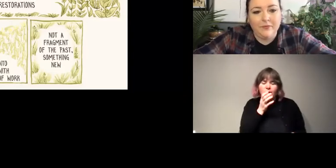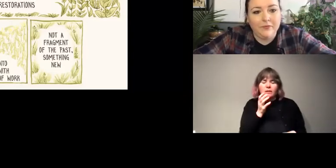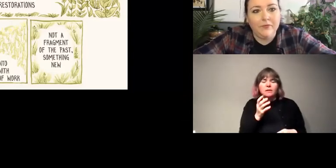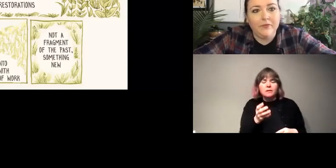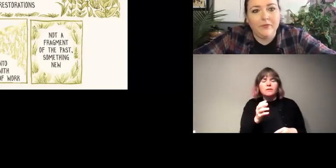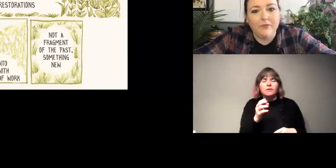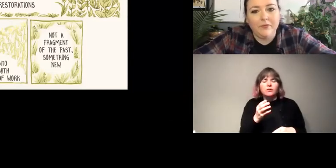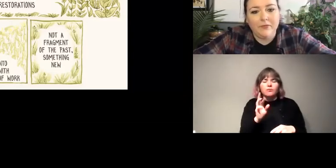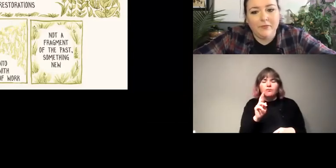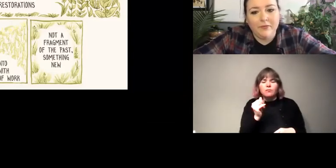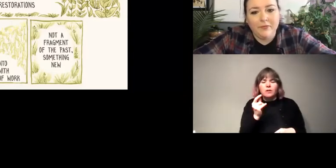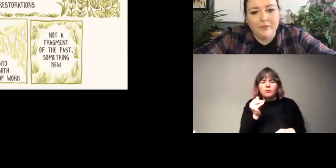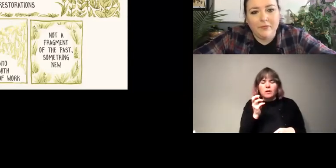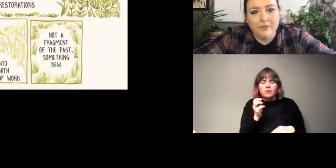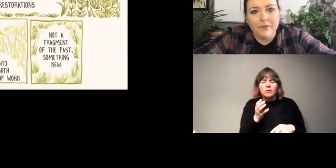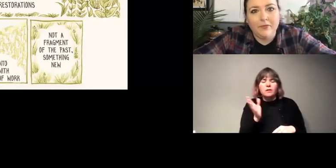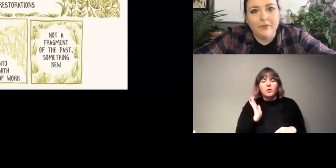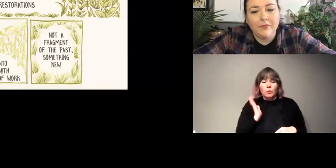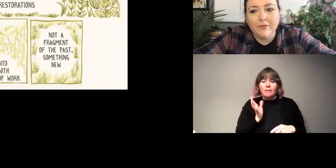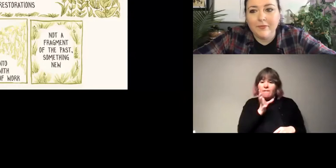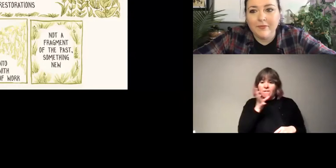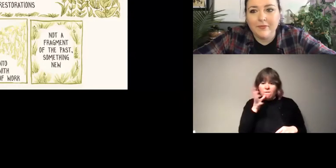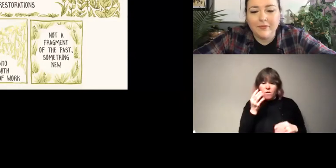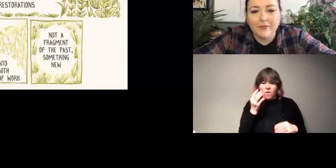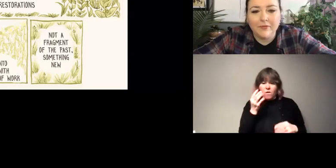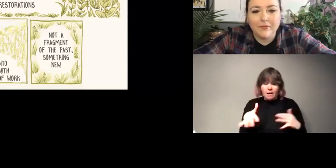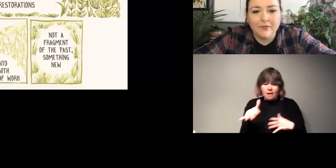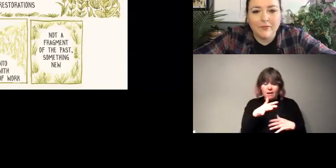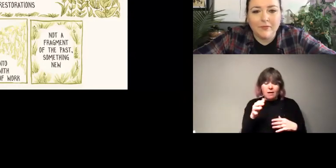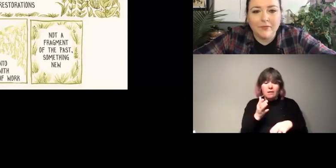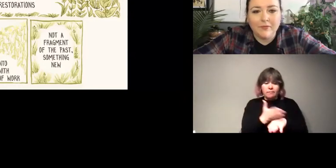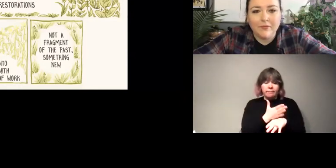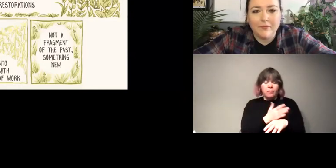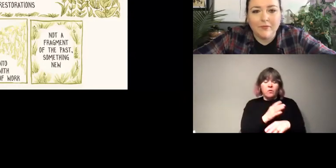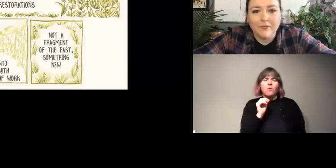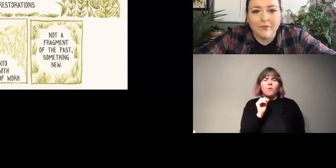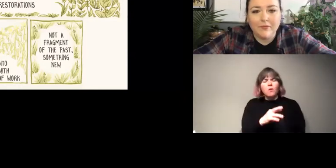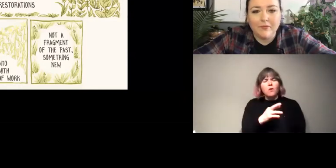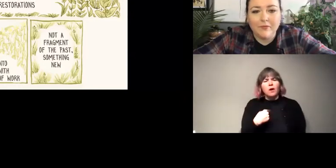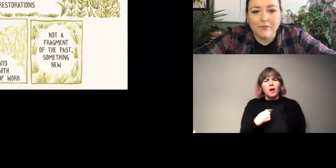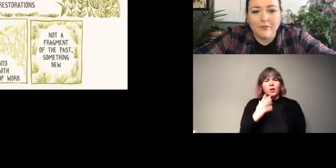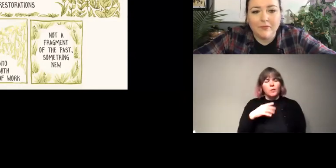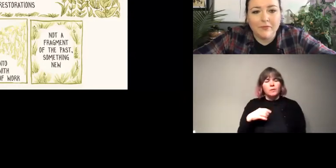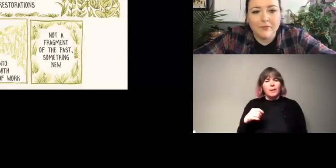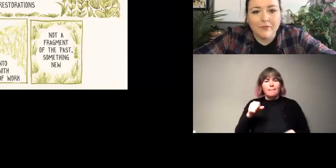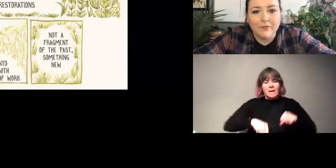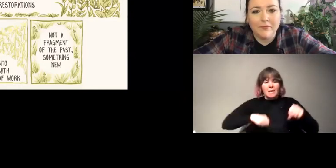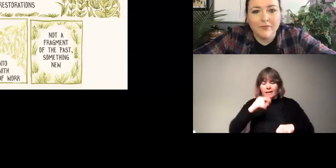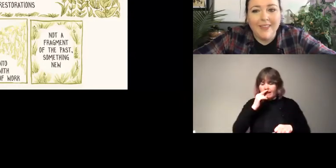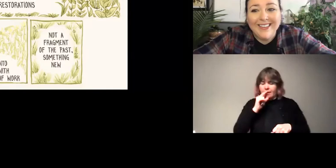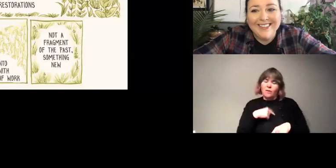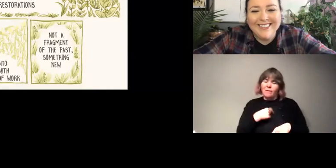restorations. They were either old farmland, or I used to bike as a kid, was forced to